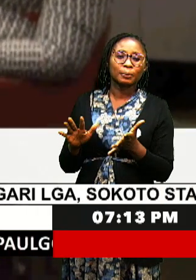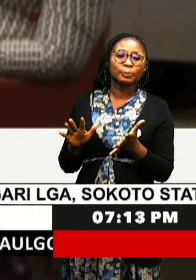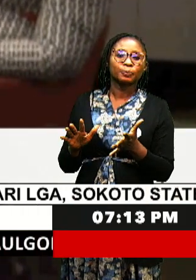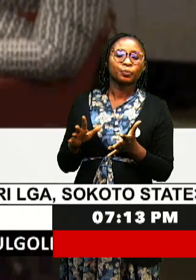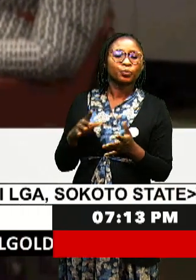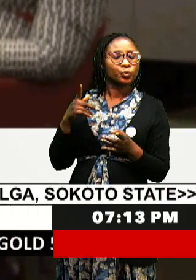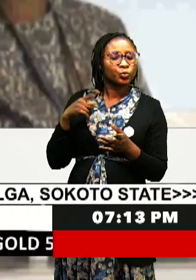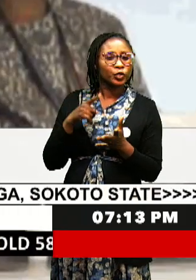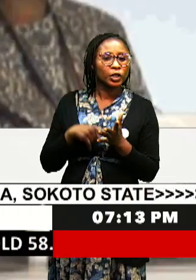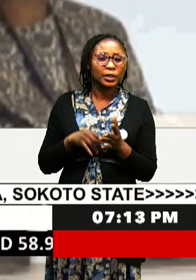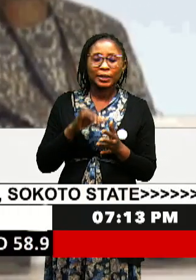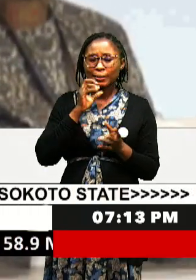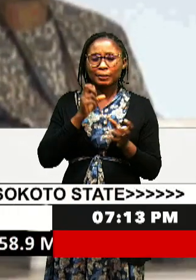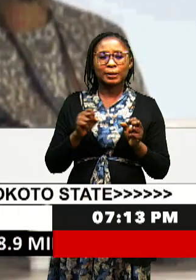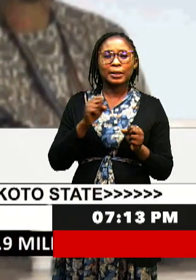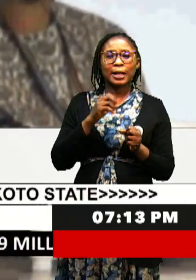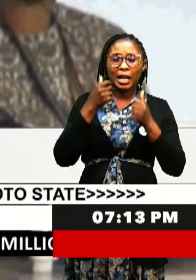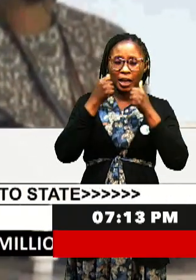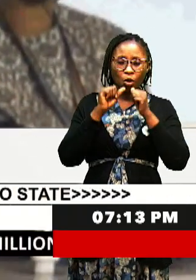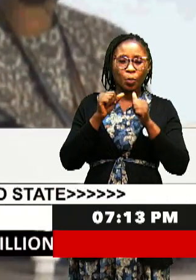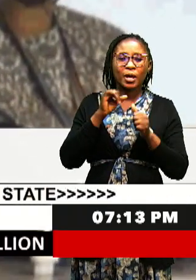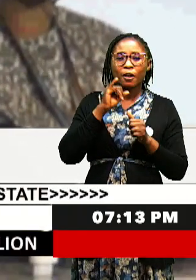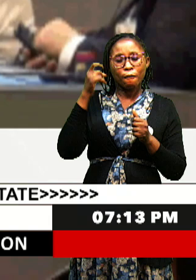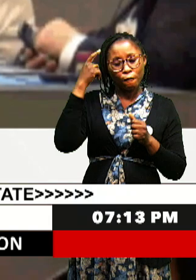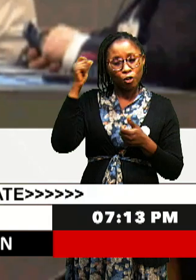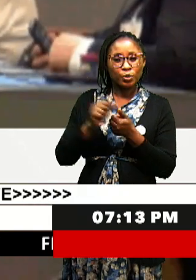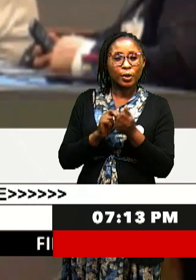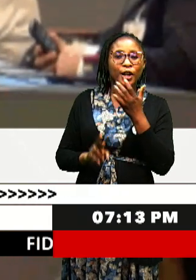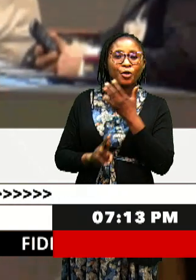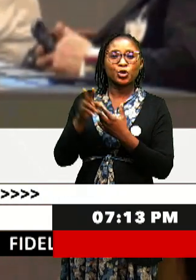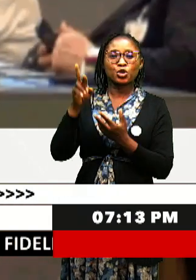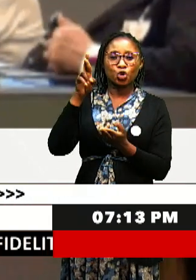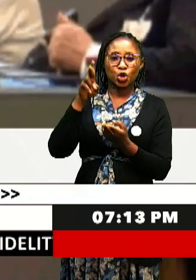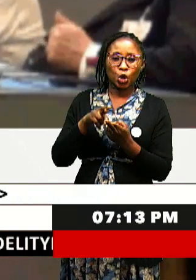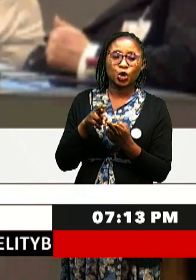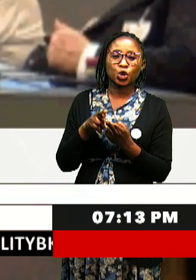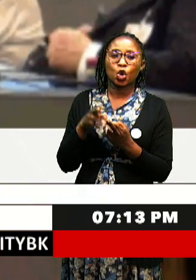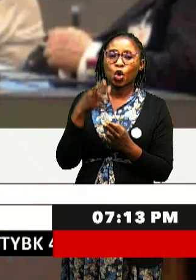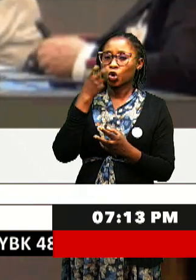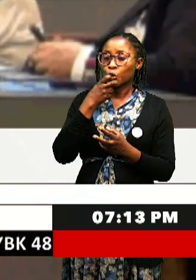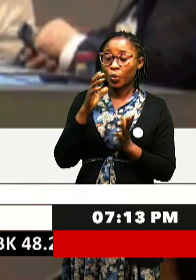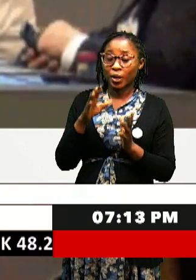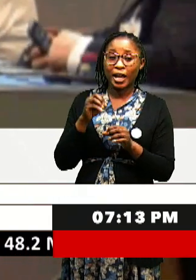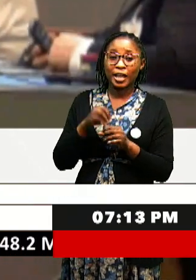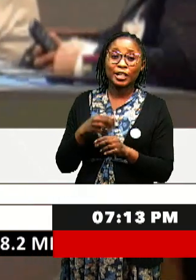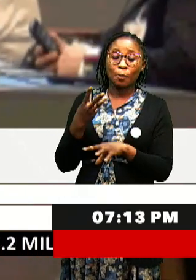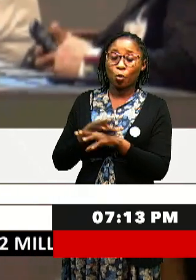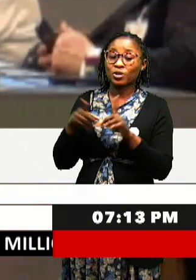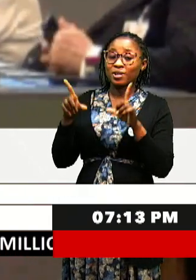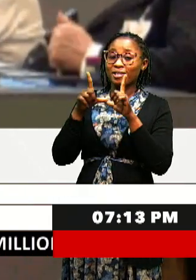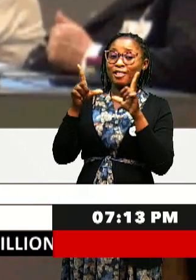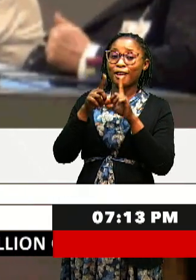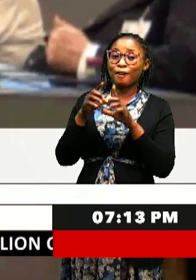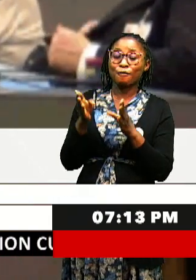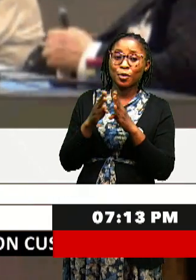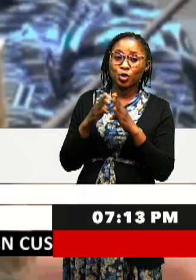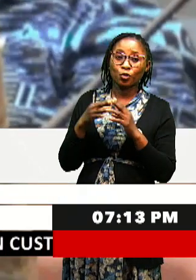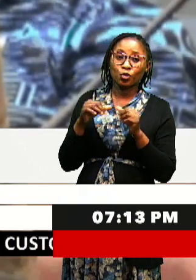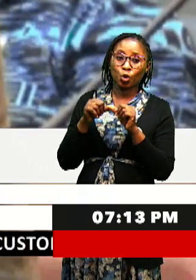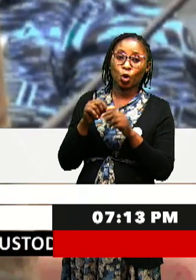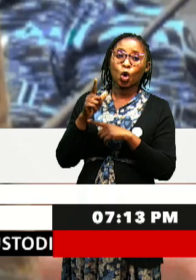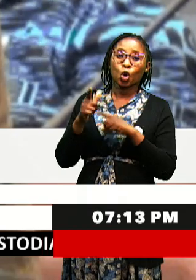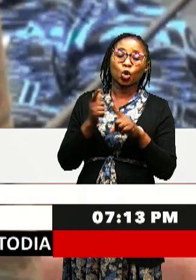is strategic in the accomplishment of disaster risk reduction. Speakers in the multi-level sessions of the ongoing